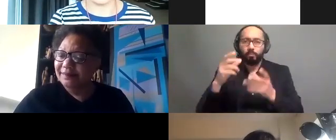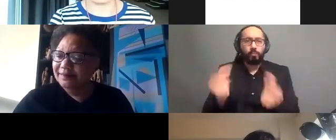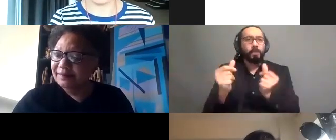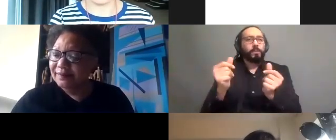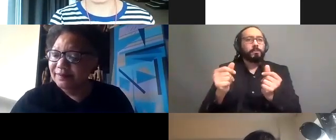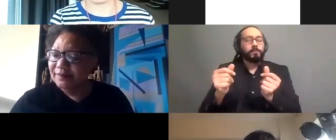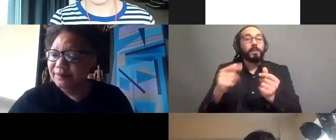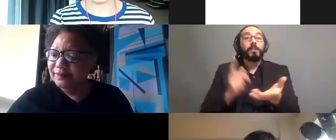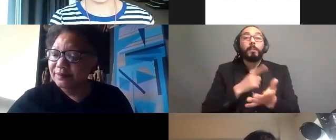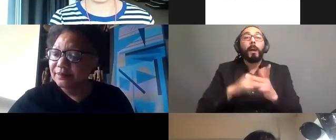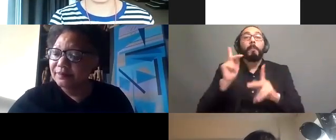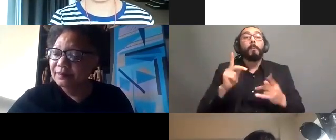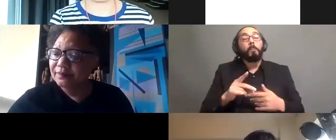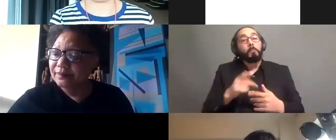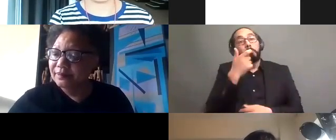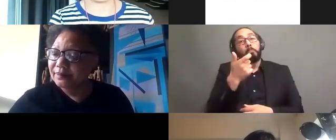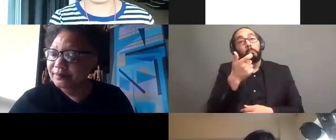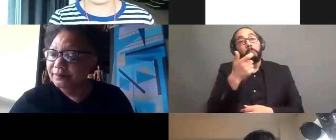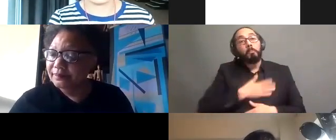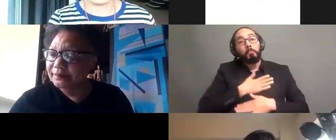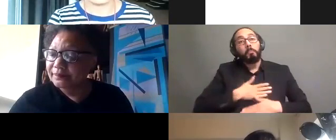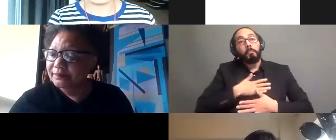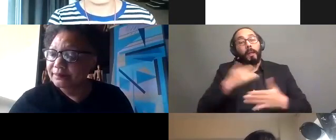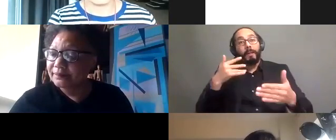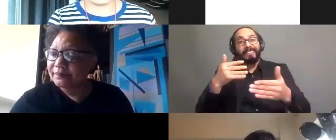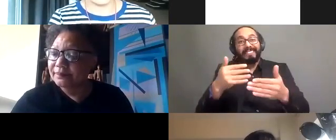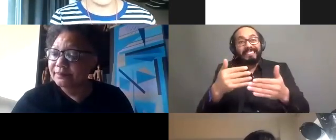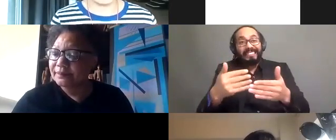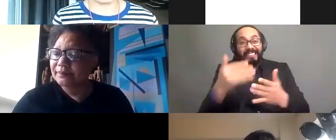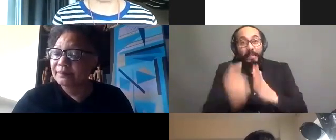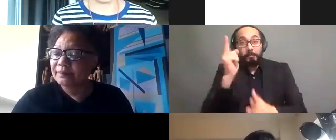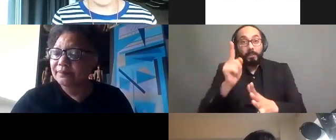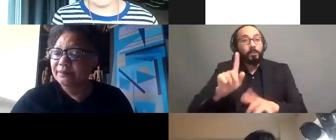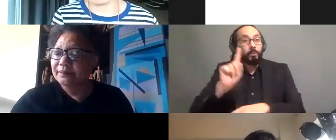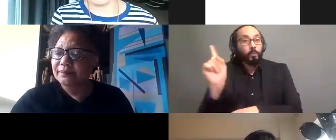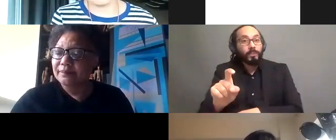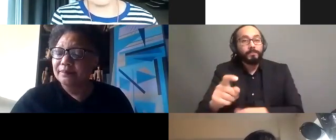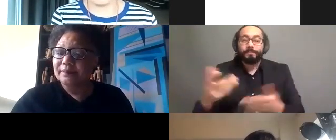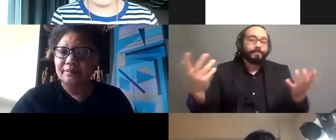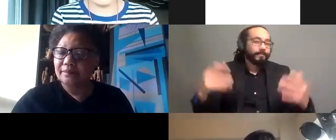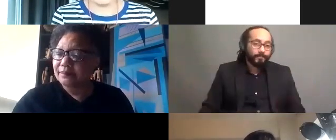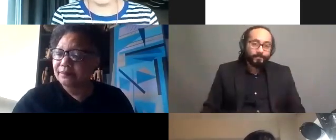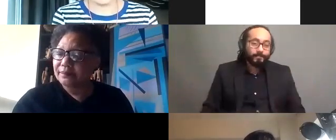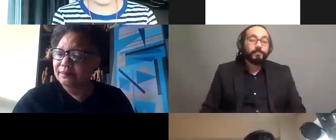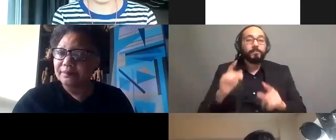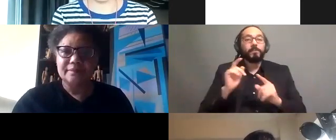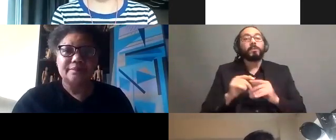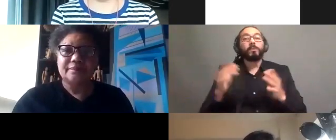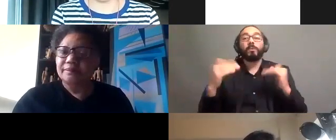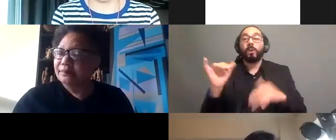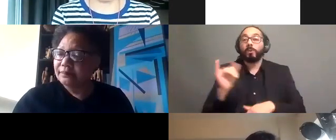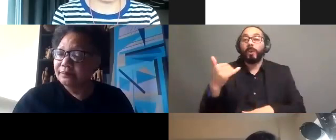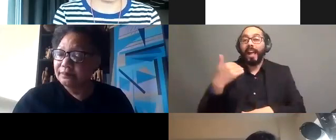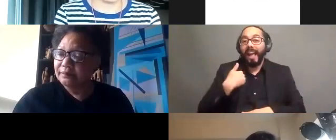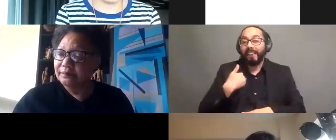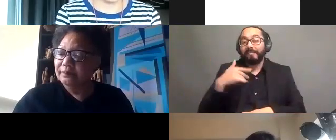everything if you're asking questions in the last 5 minutes. We have our active listener, Rodrigo, joining us. If you need